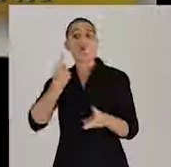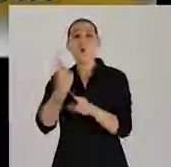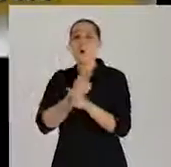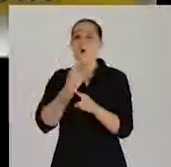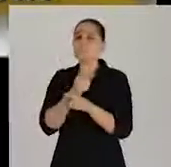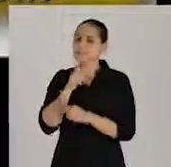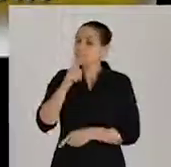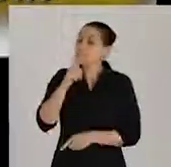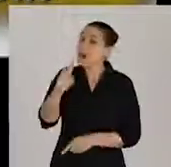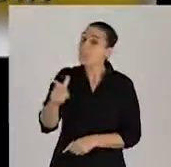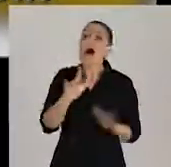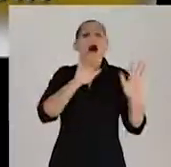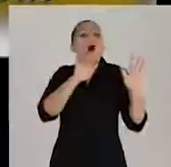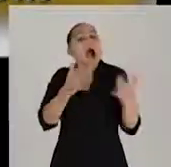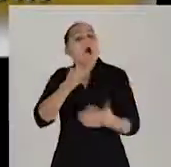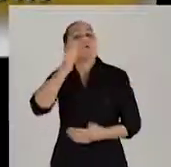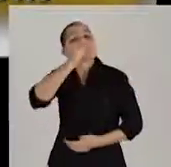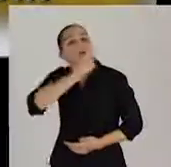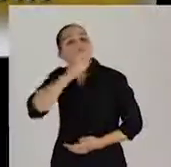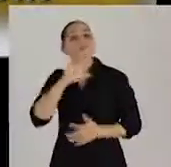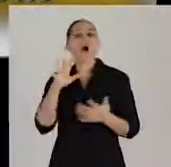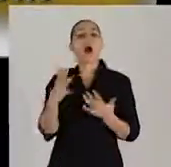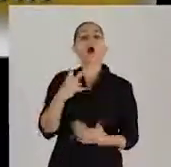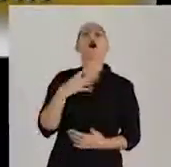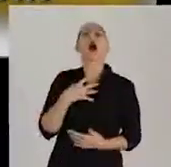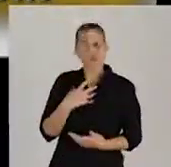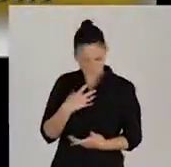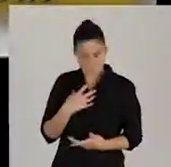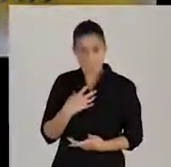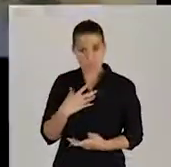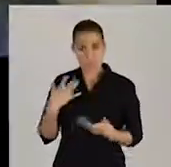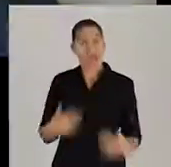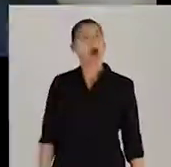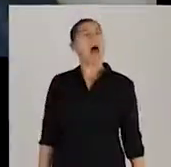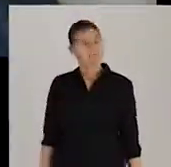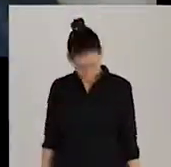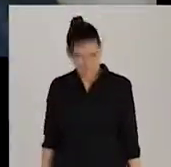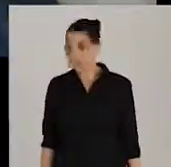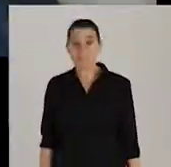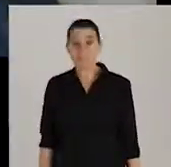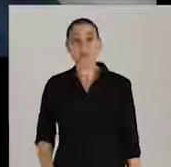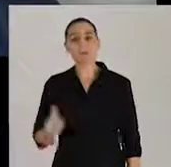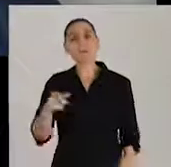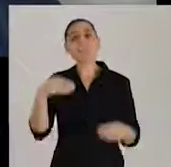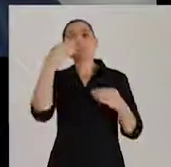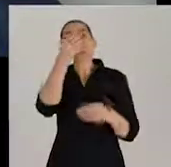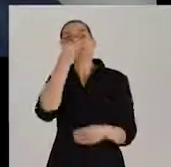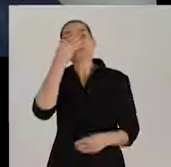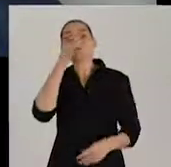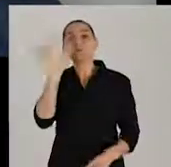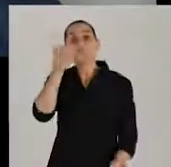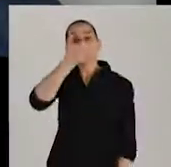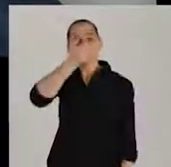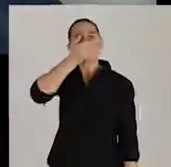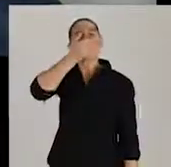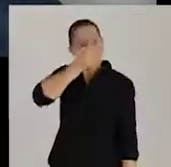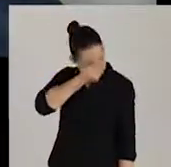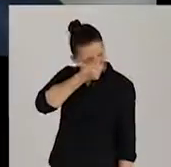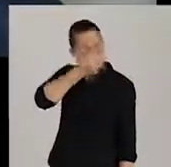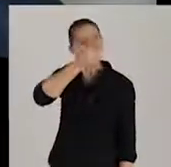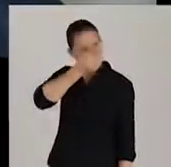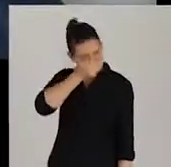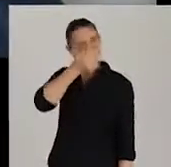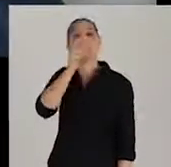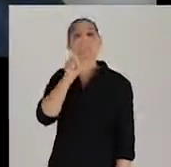coughs and sneezes with a handkerchief or tissue. When a handkerchief or tissue is not available, coughing